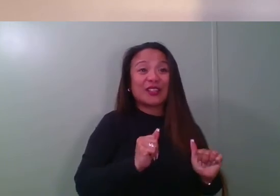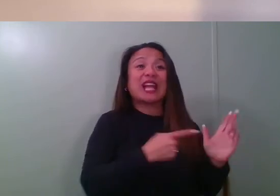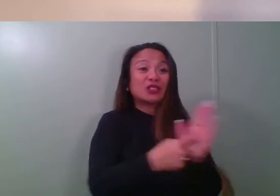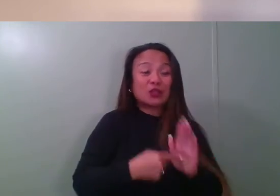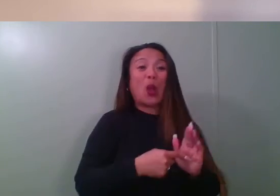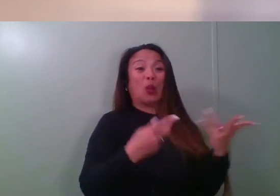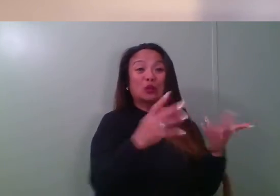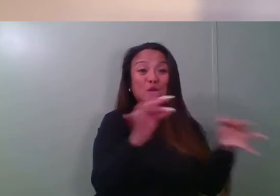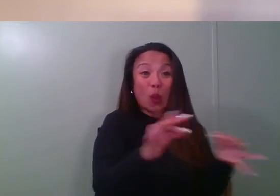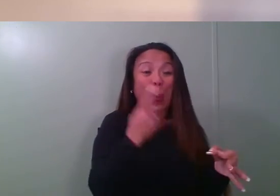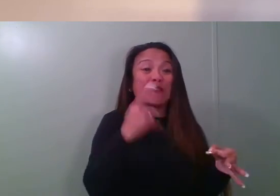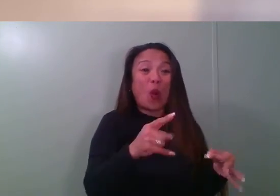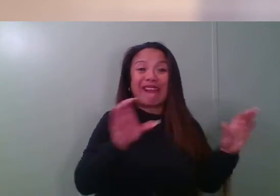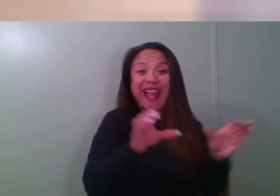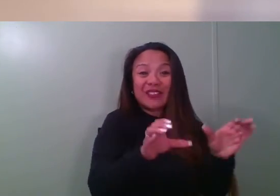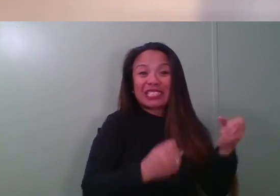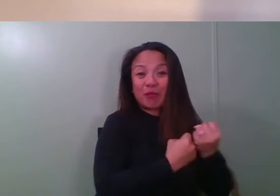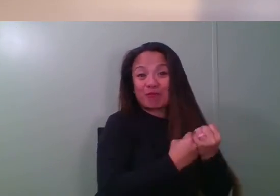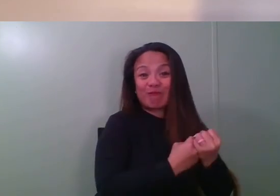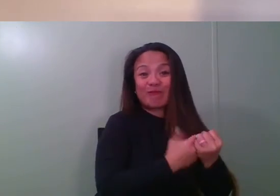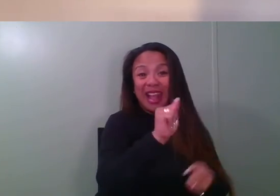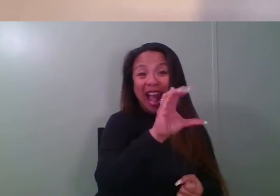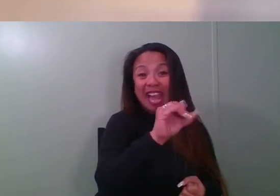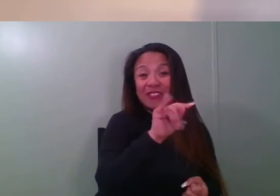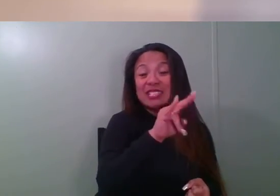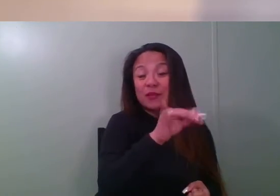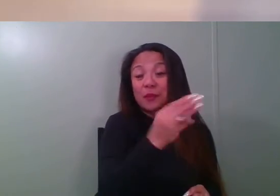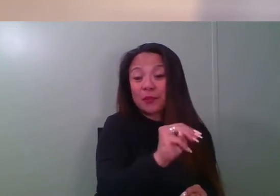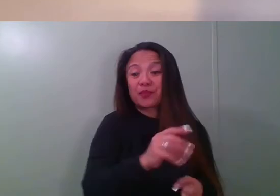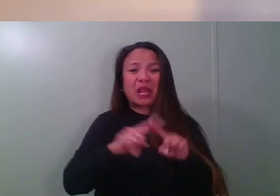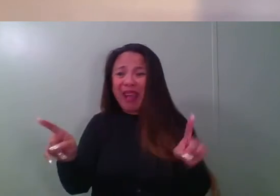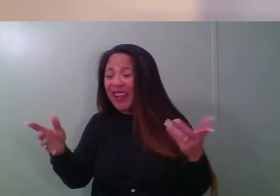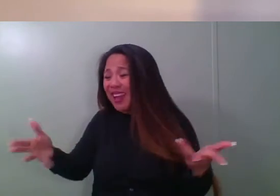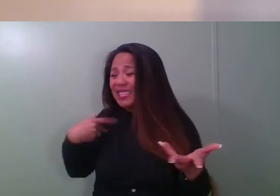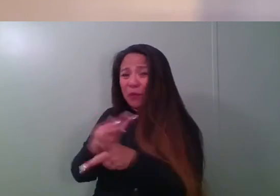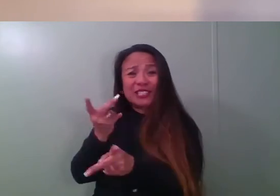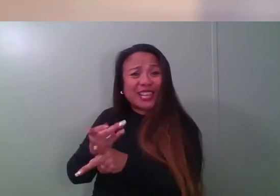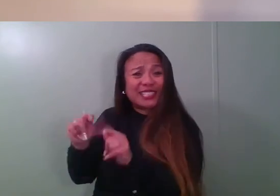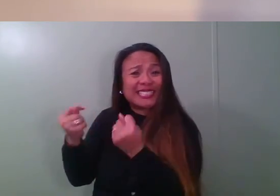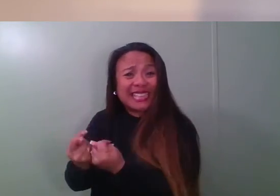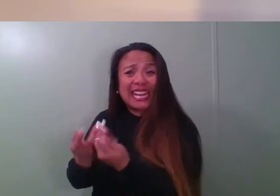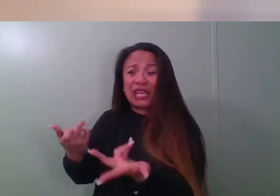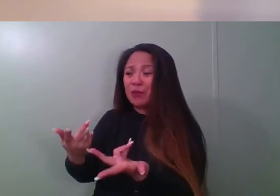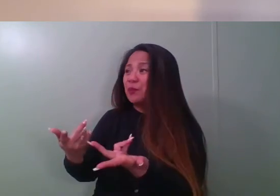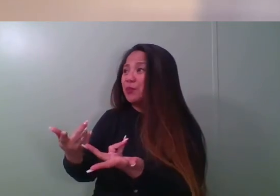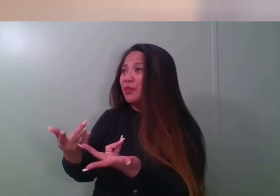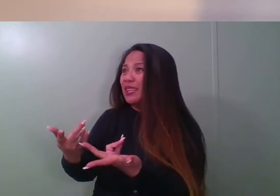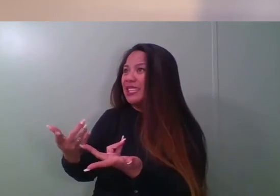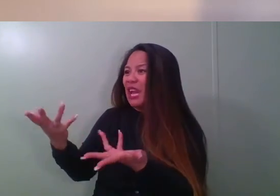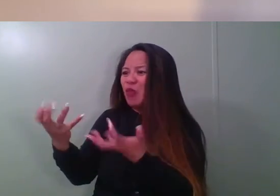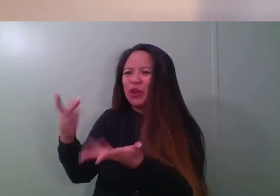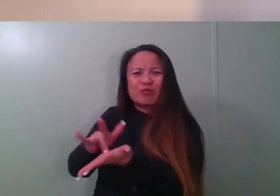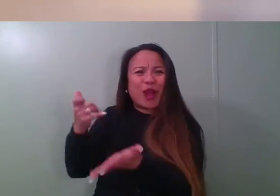these stories for the sake of activism. However, when a production team mainly of white crew